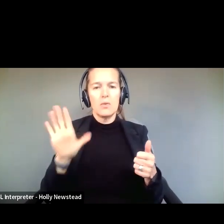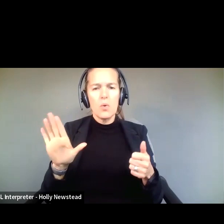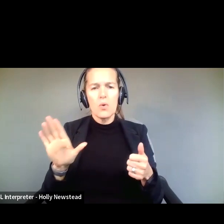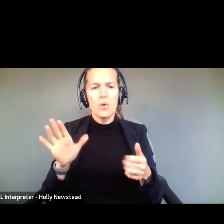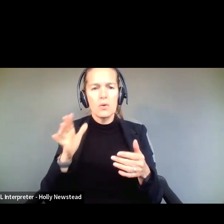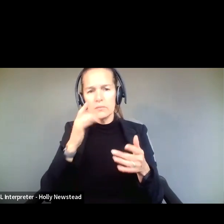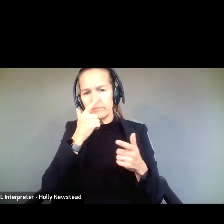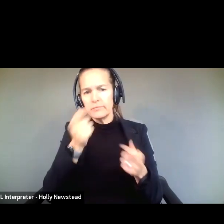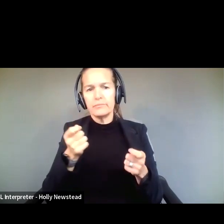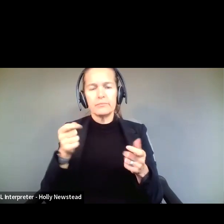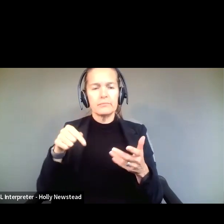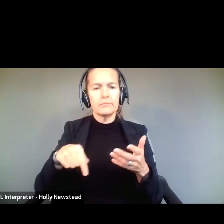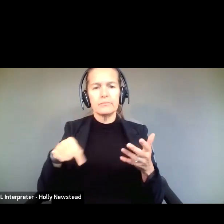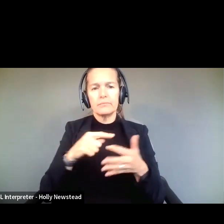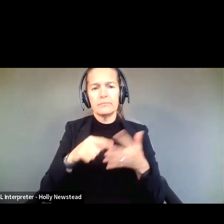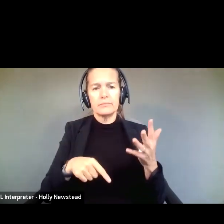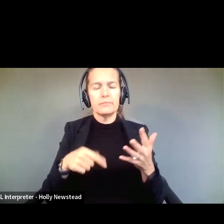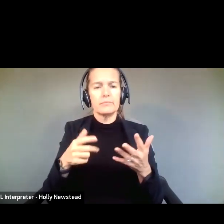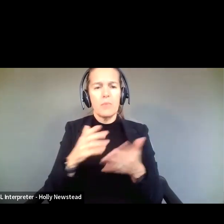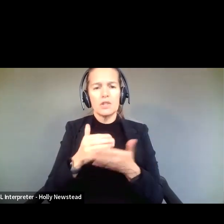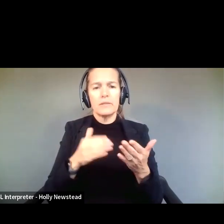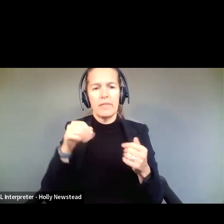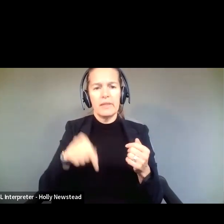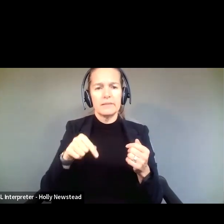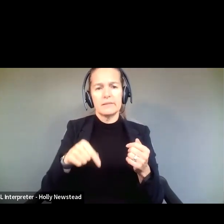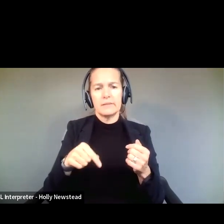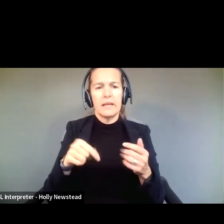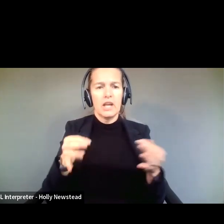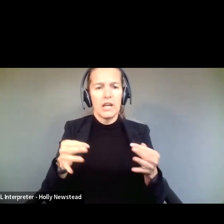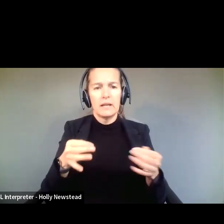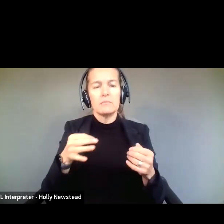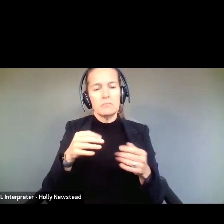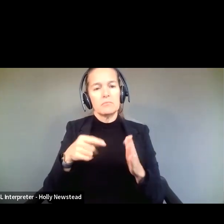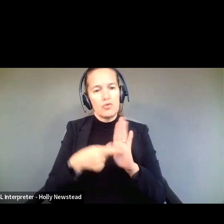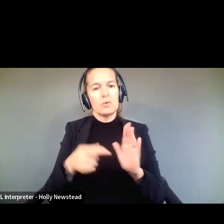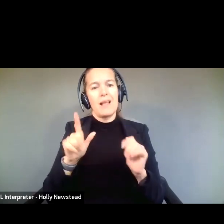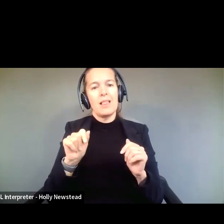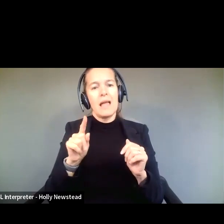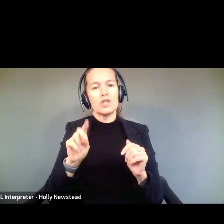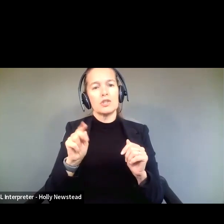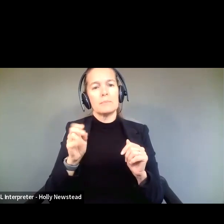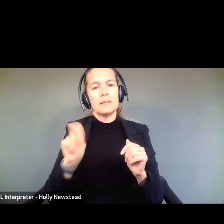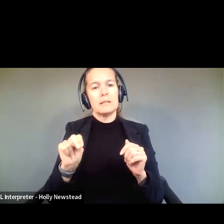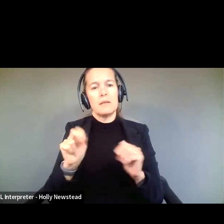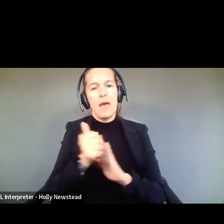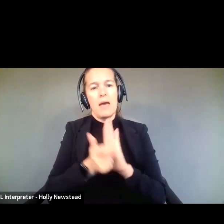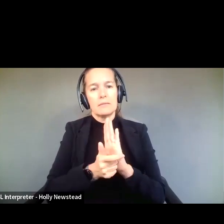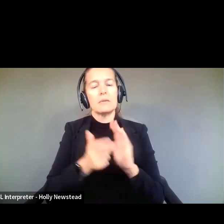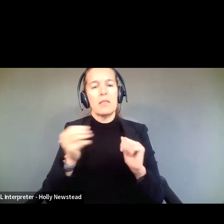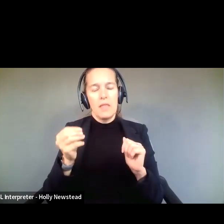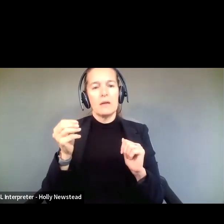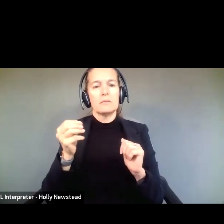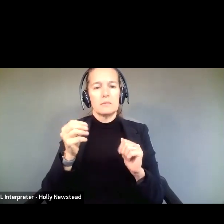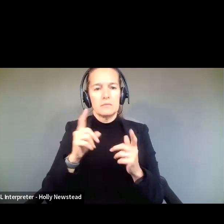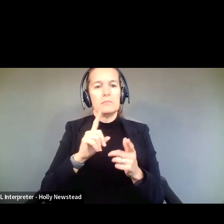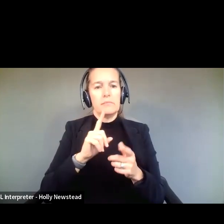by acknowledging that the Lanterman Act is groundbreaking legislation. It's a person-centered promise of an